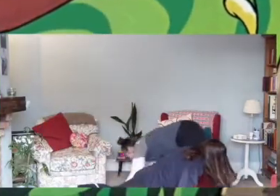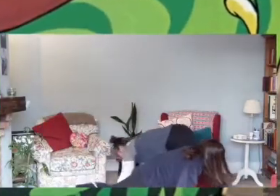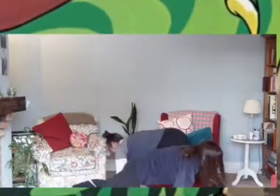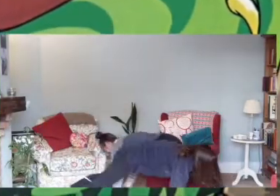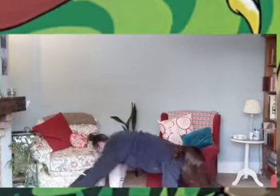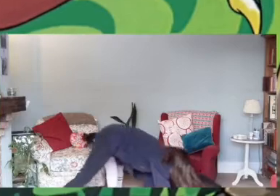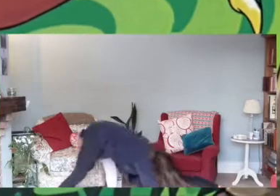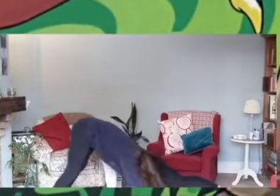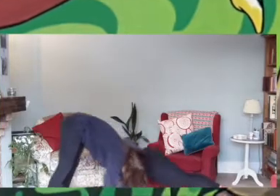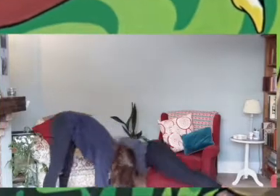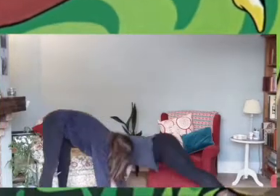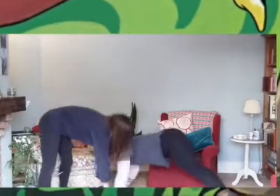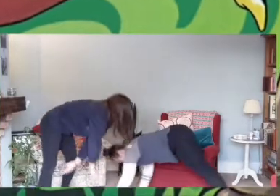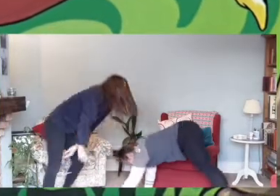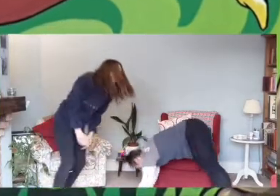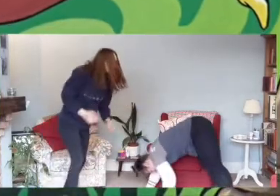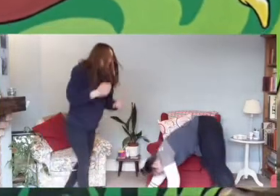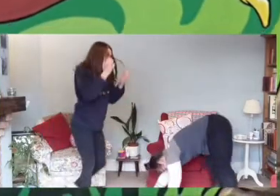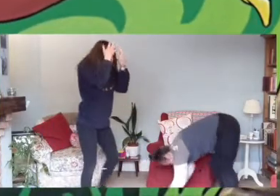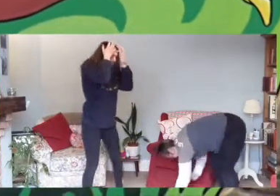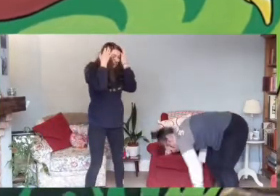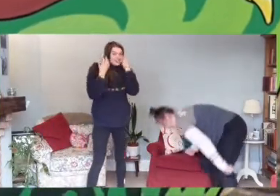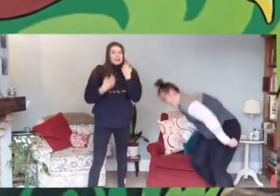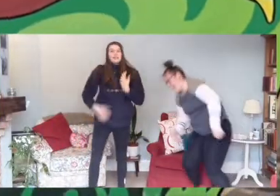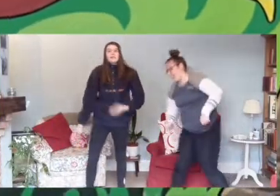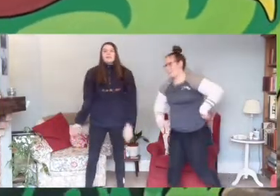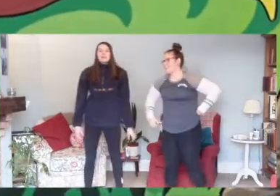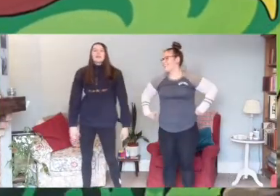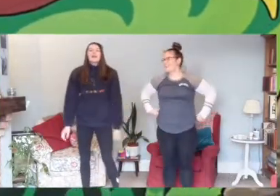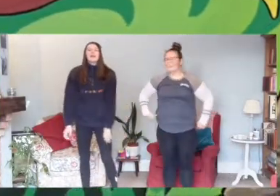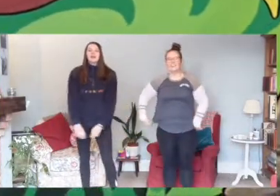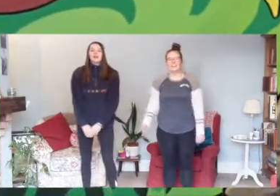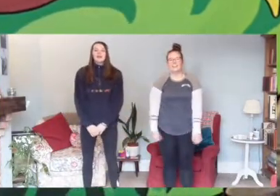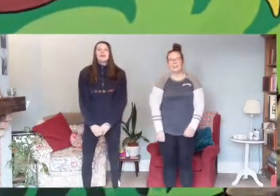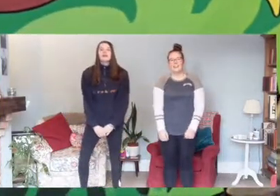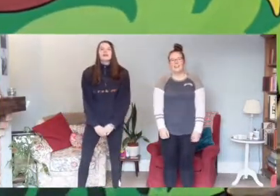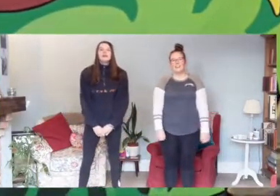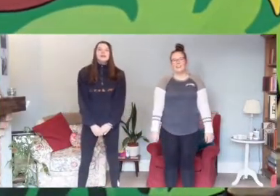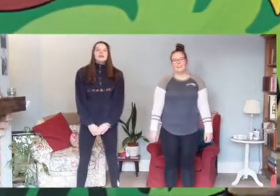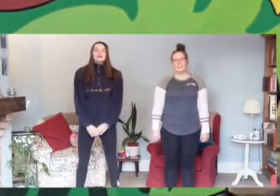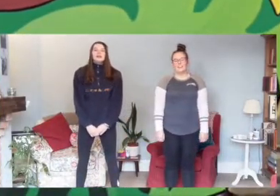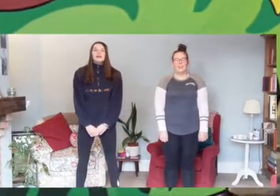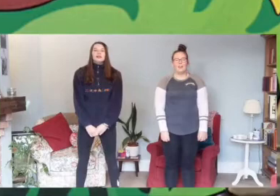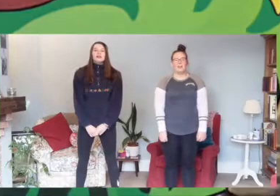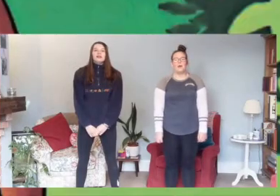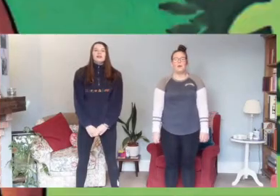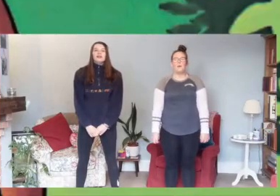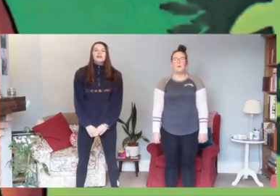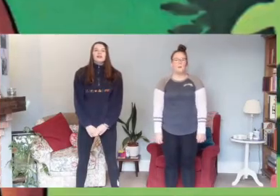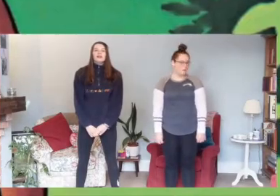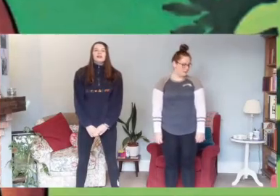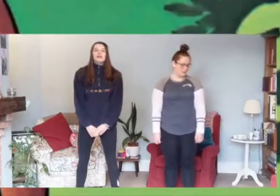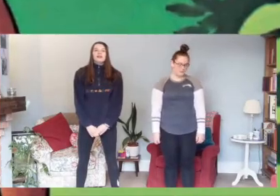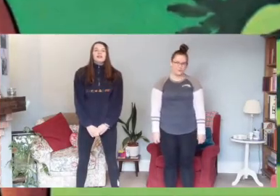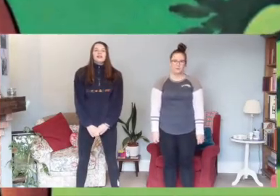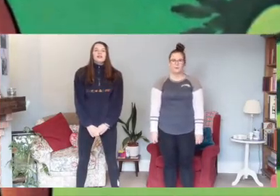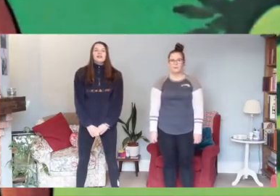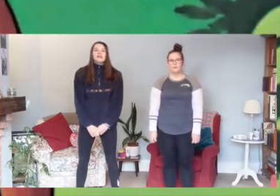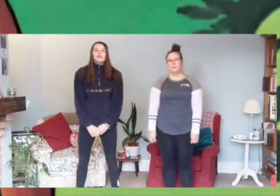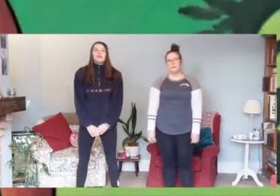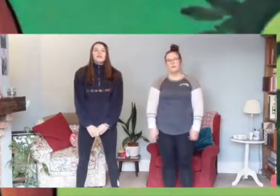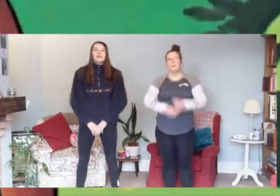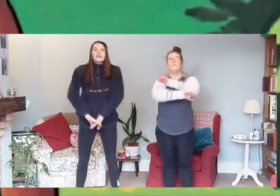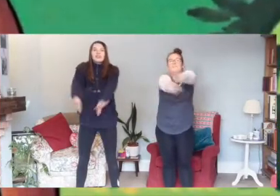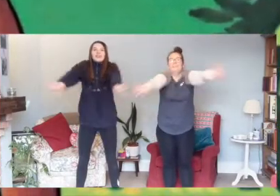ripe bananas. She stretched out her paws and then shook her head in a very small voice. She said, "I made a mess of the cool